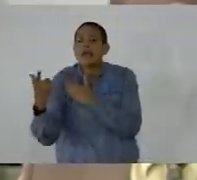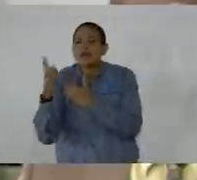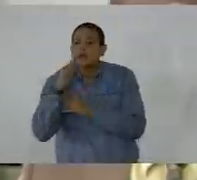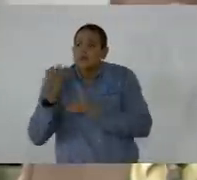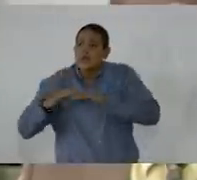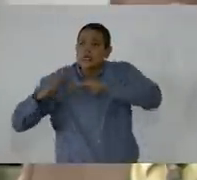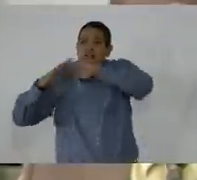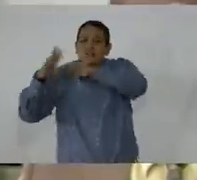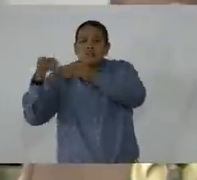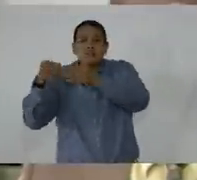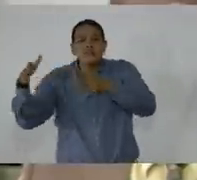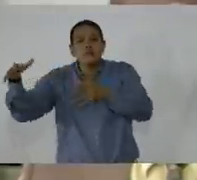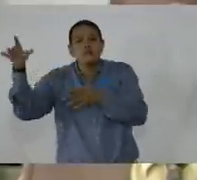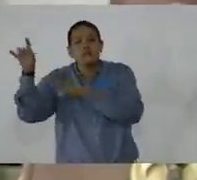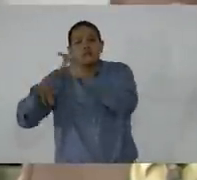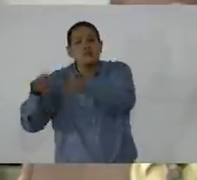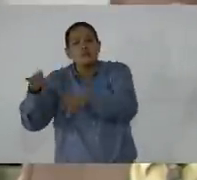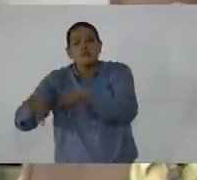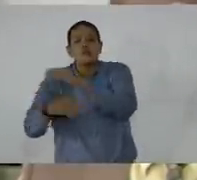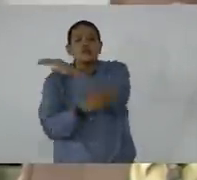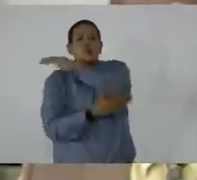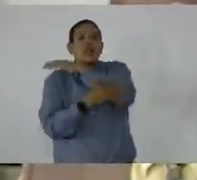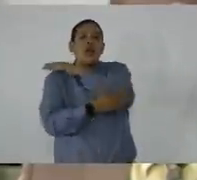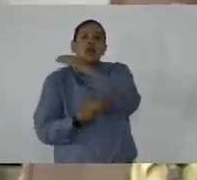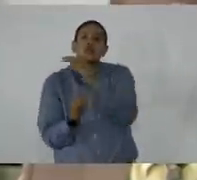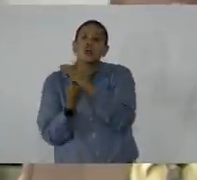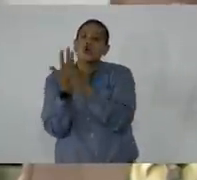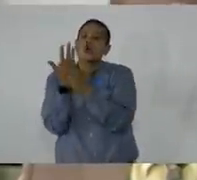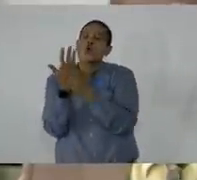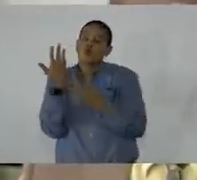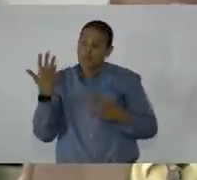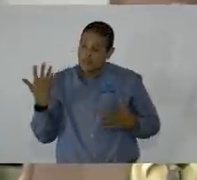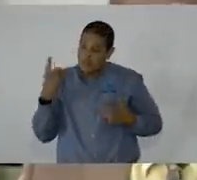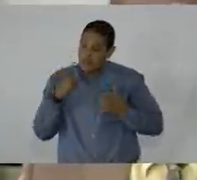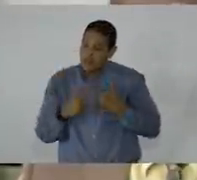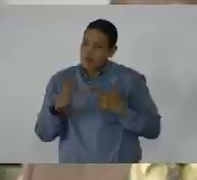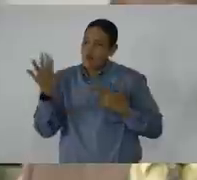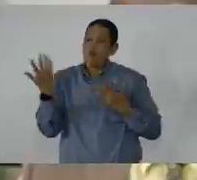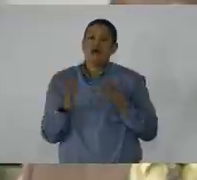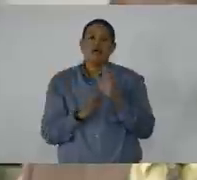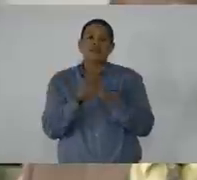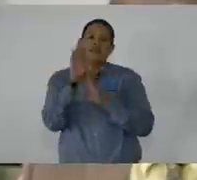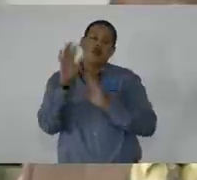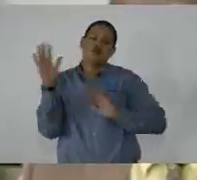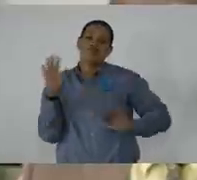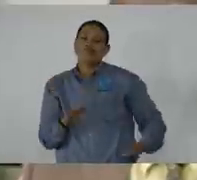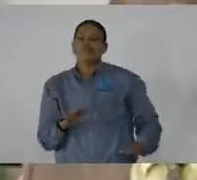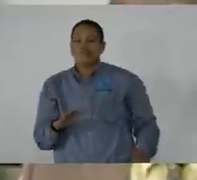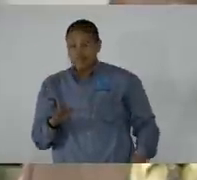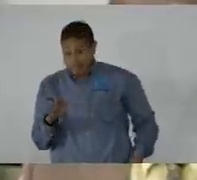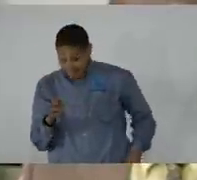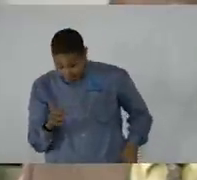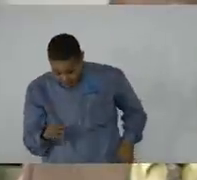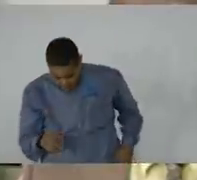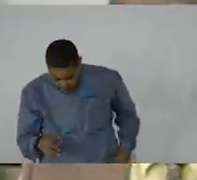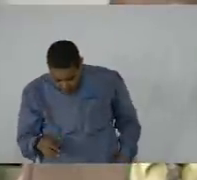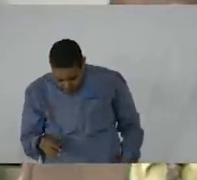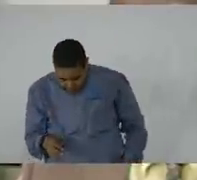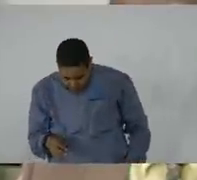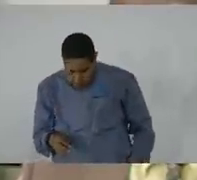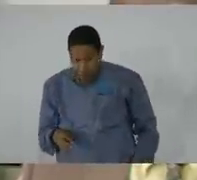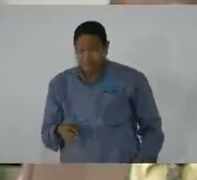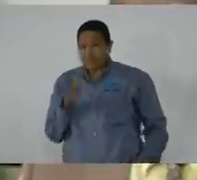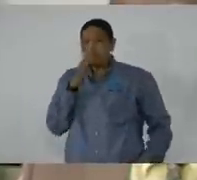sector's contribution to national growth and development. Madam Speaker, we